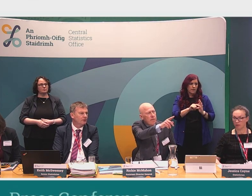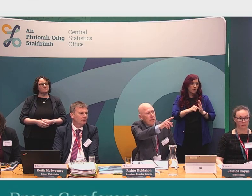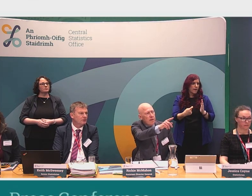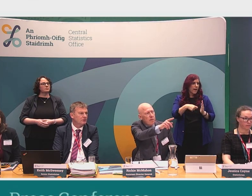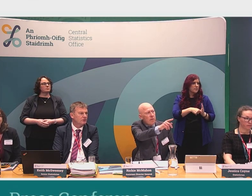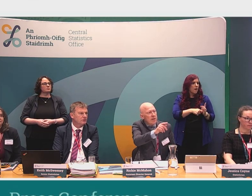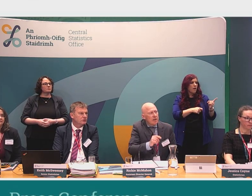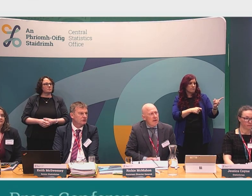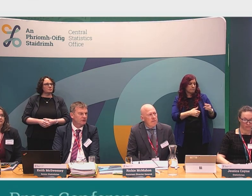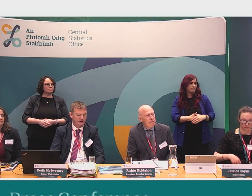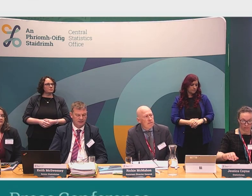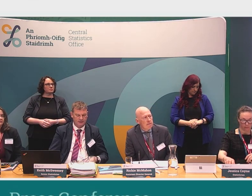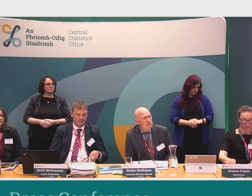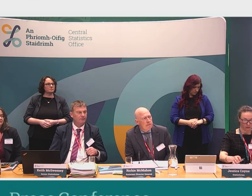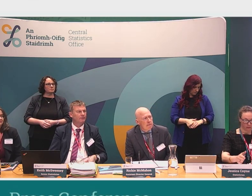we've a question there.